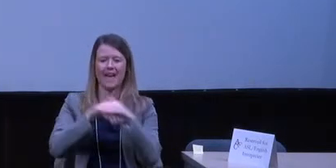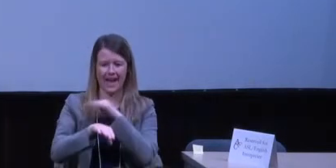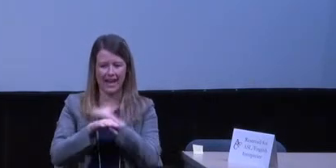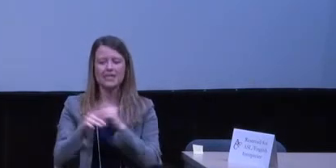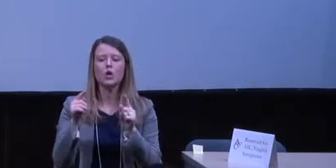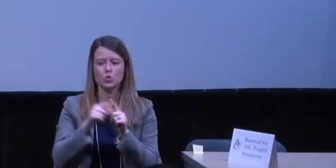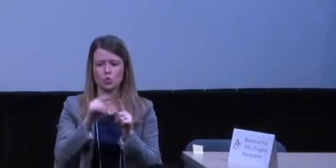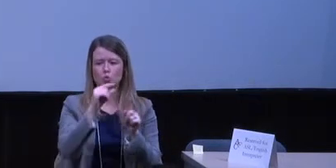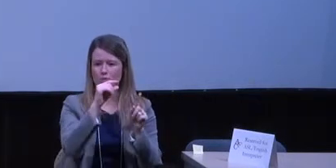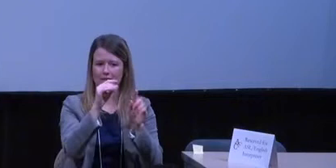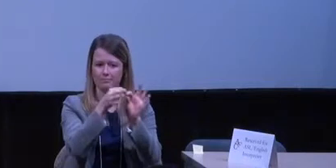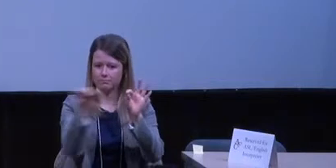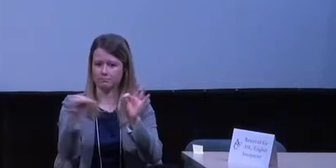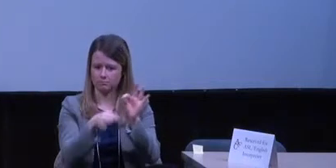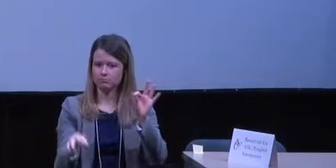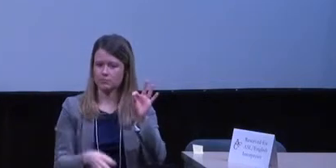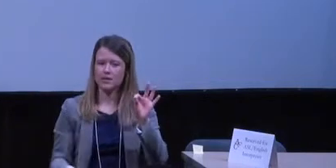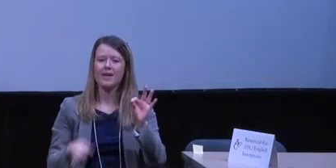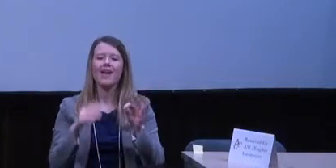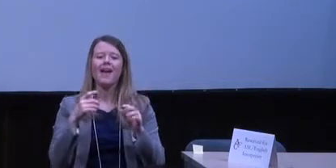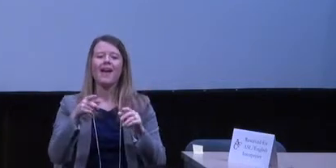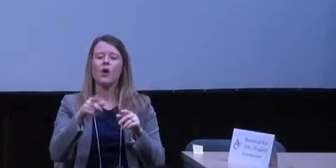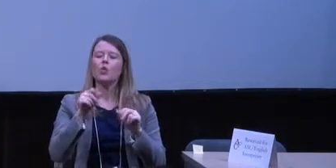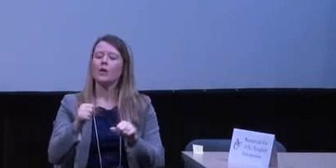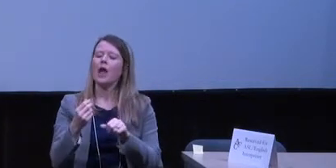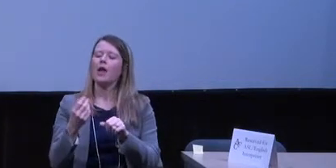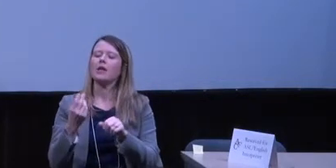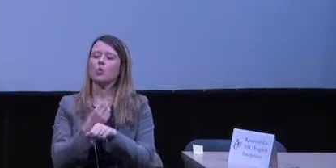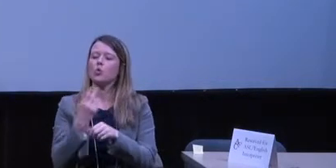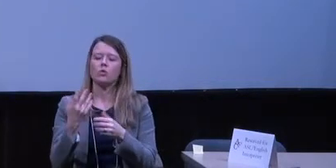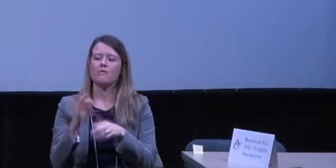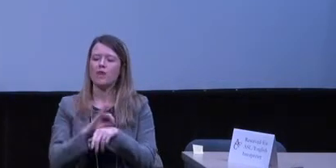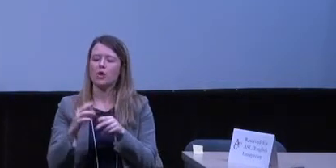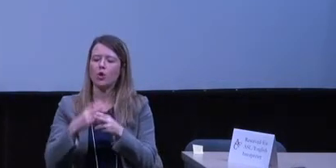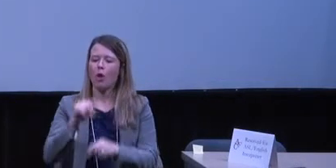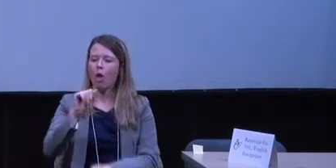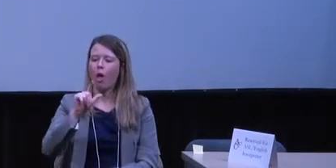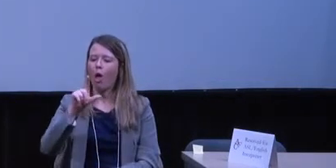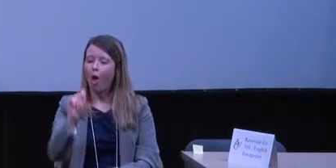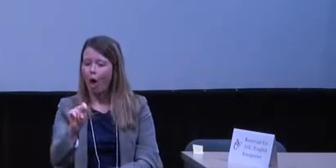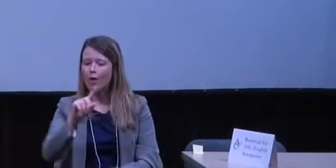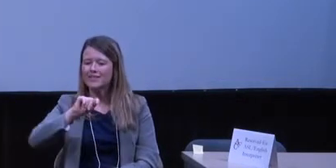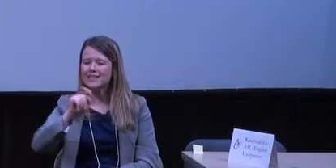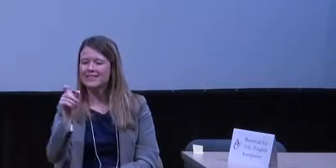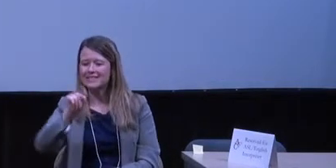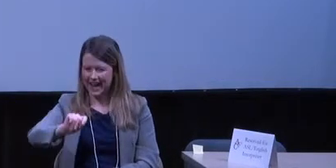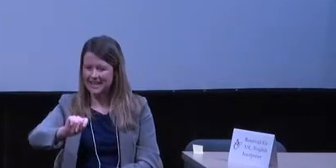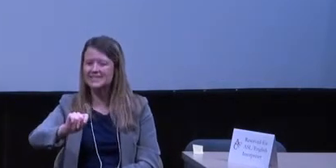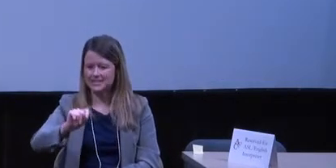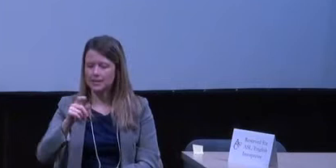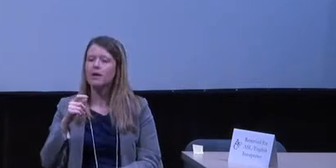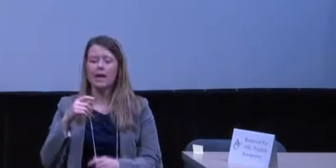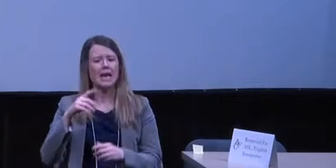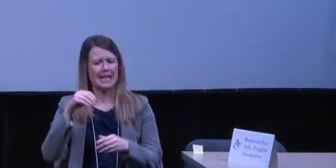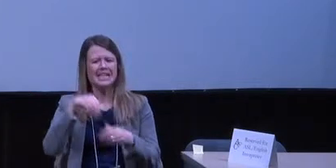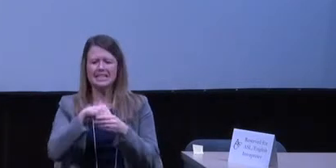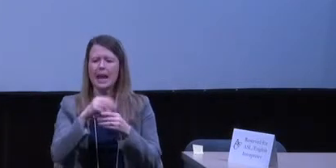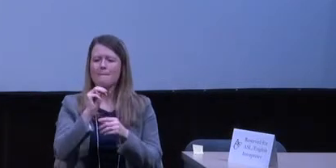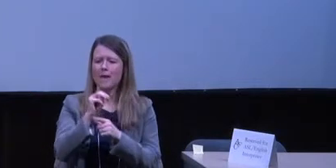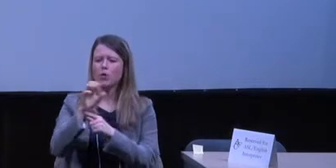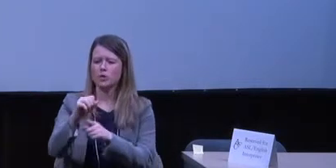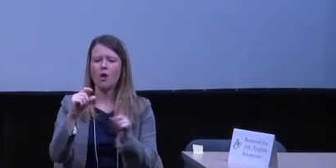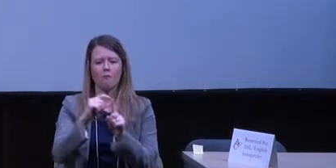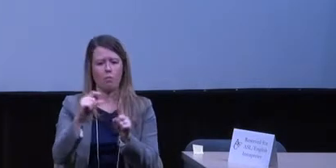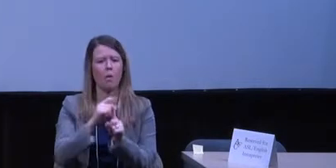alt tags, so alternative text. And it's a formatting feature built into Word and most of Microsoft so that